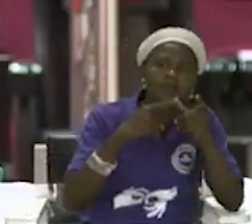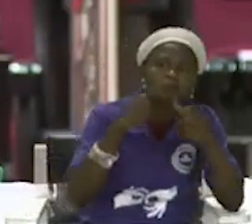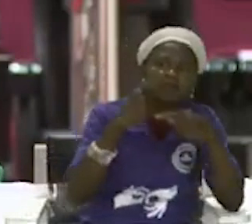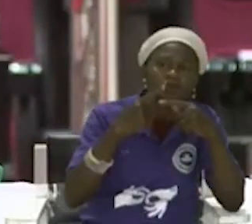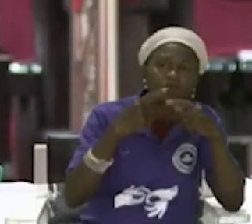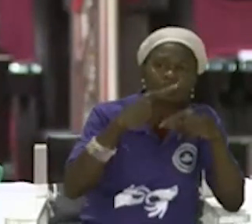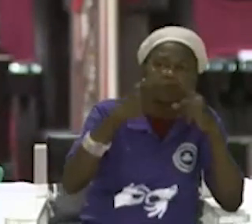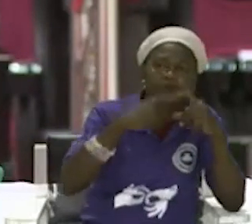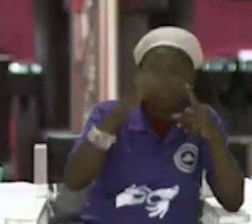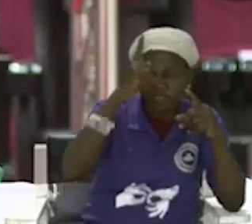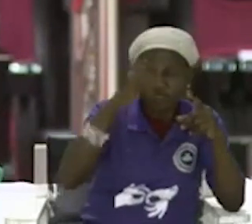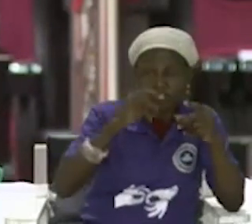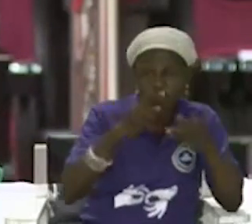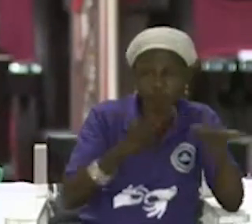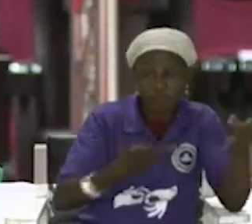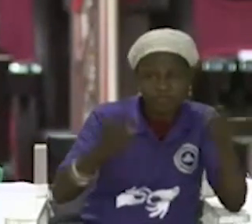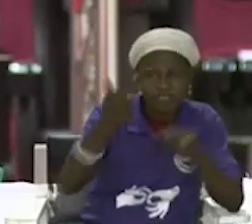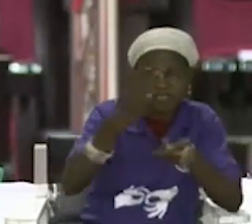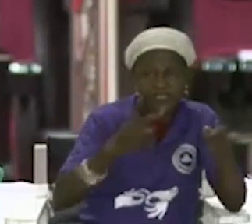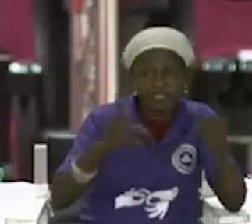them